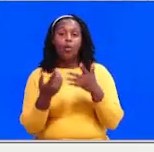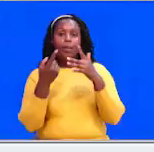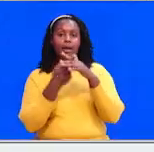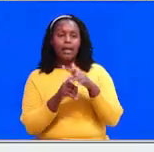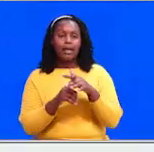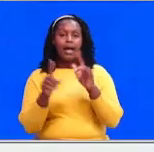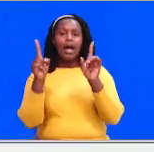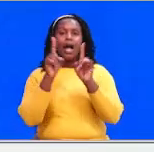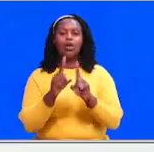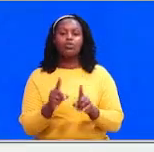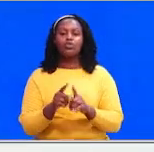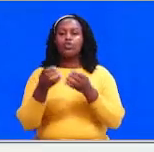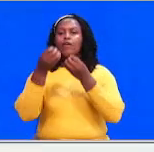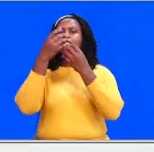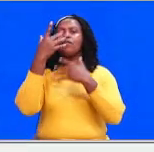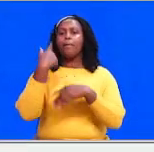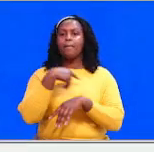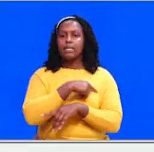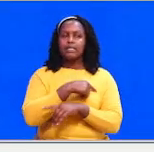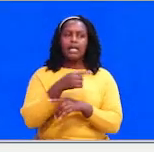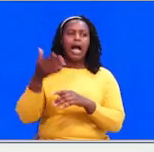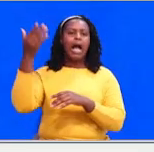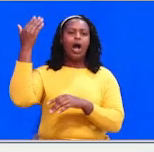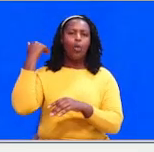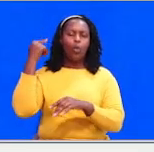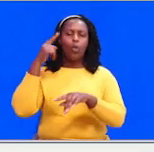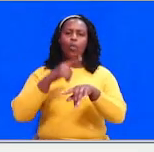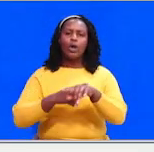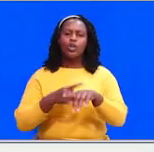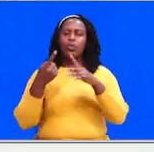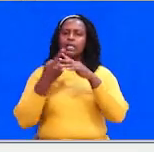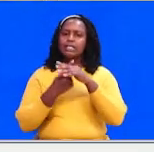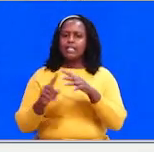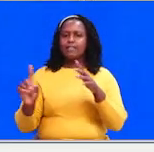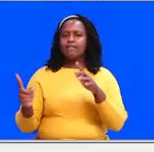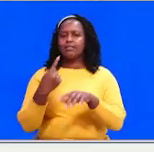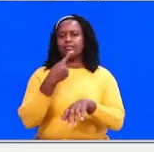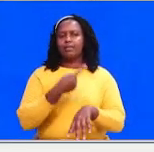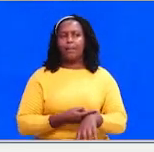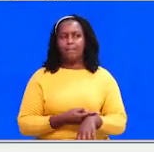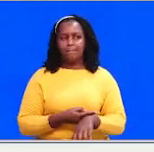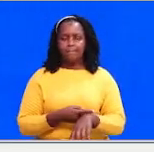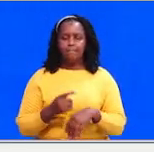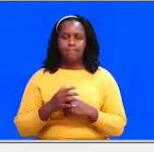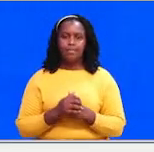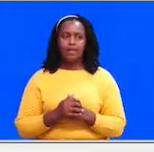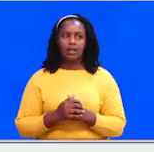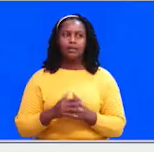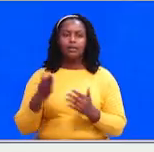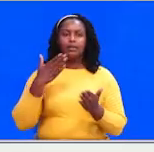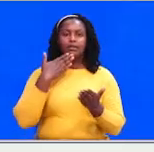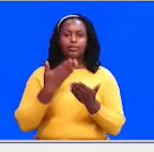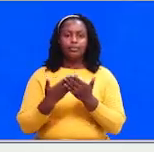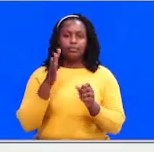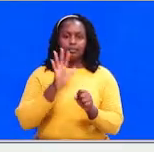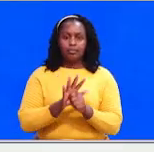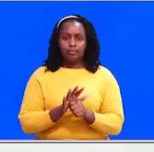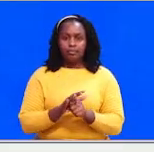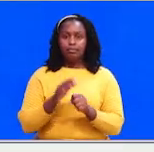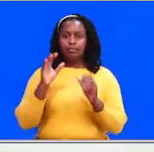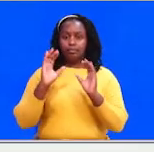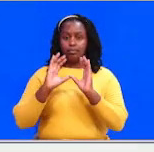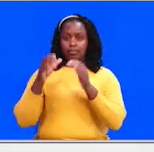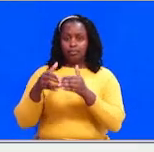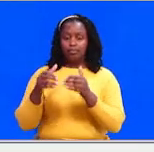and take us back to the days of when you were just founding this beautiful company. So thank you very much. EcoCycle is a 10-year-old